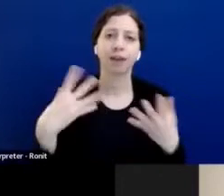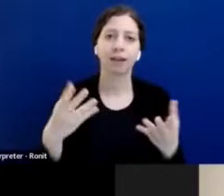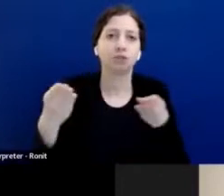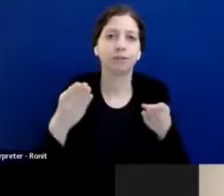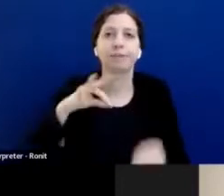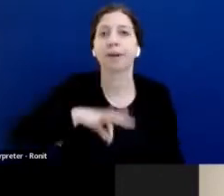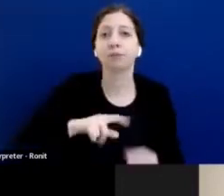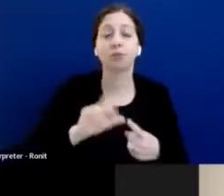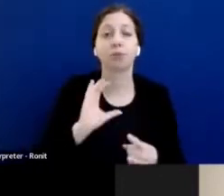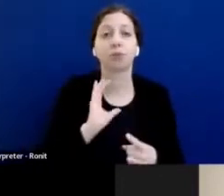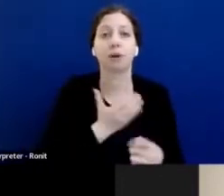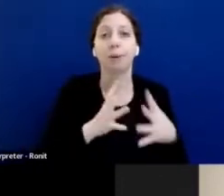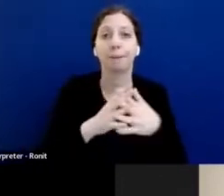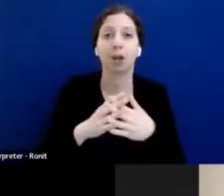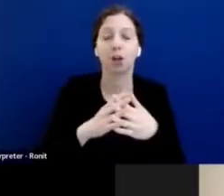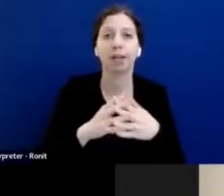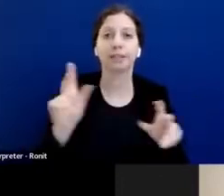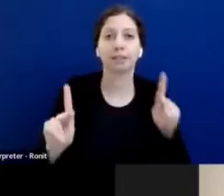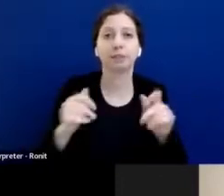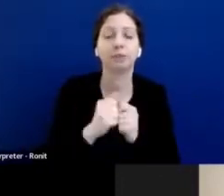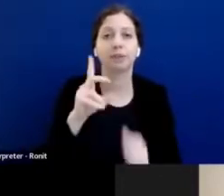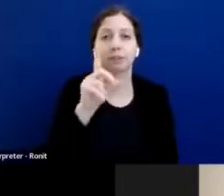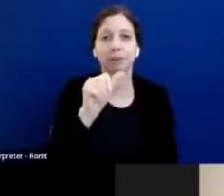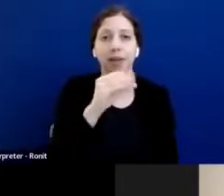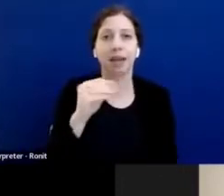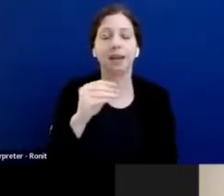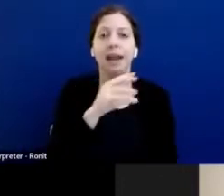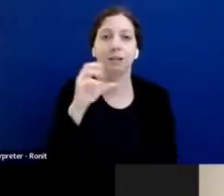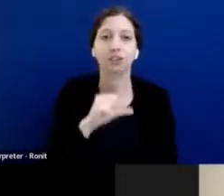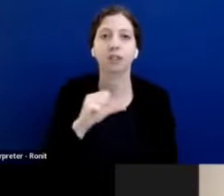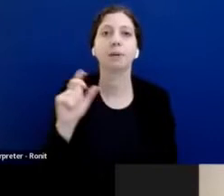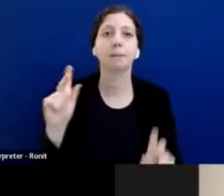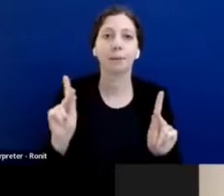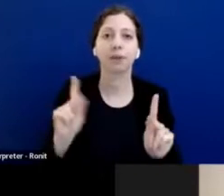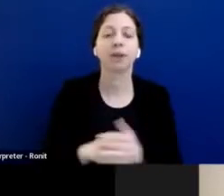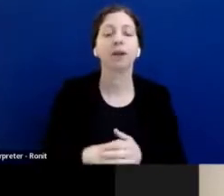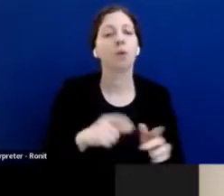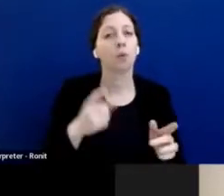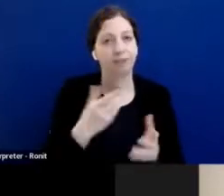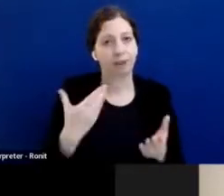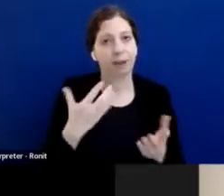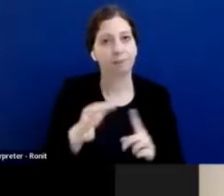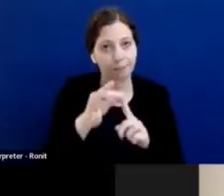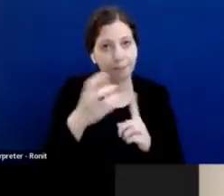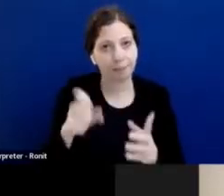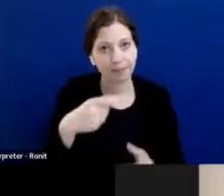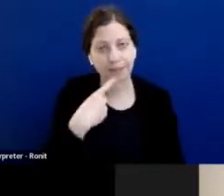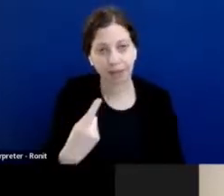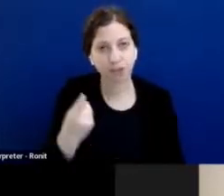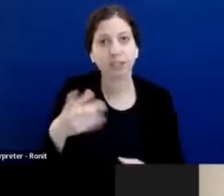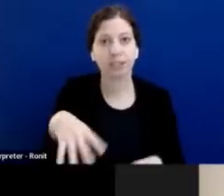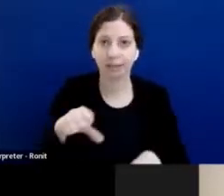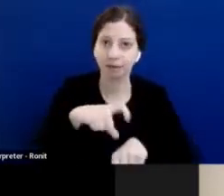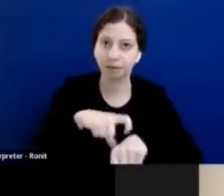our American citizens with disabilities in the aging population. And one thing I must say is that she has taken the time to